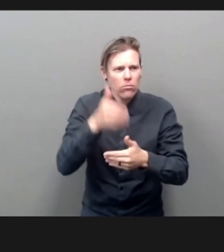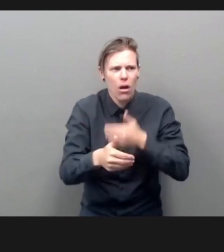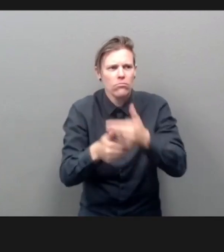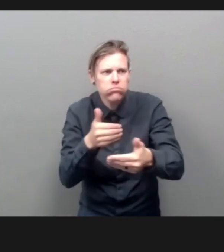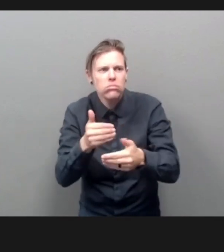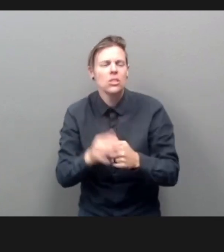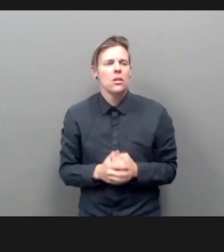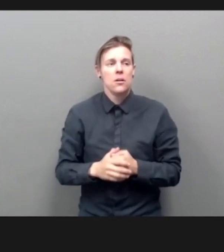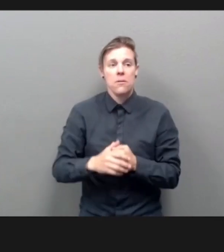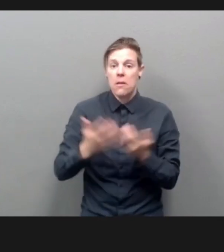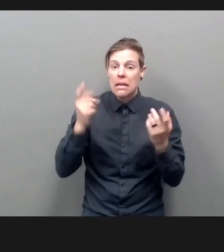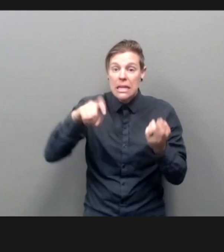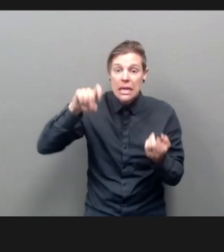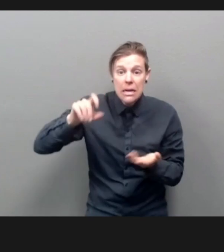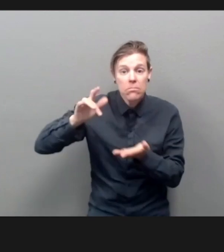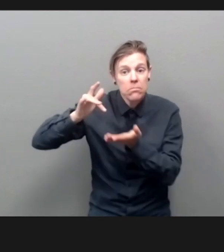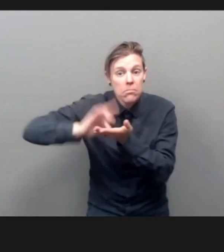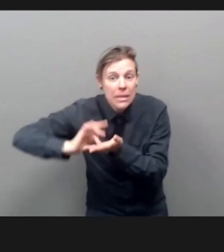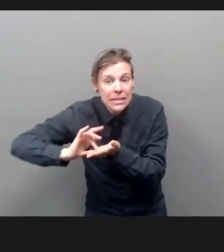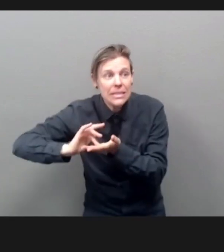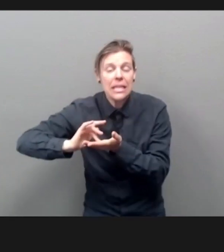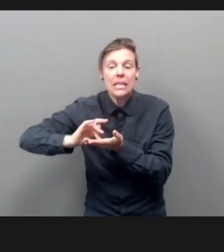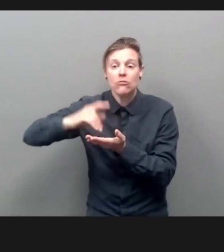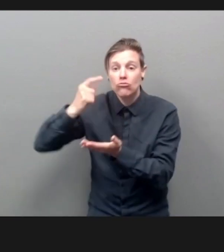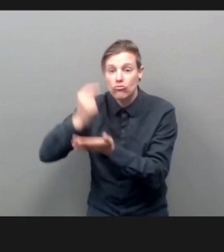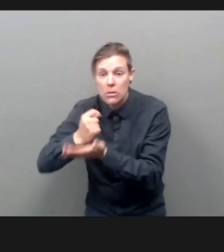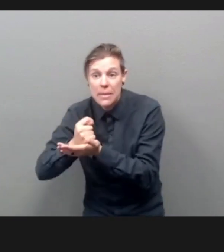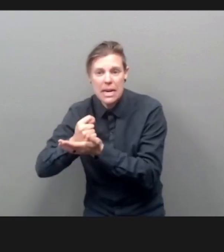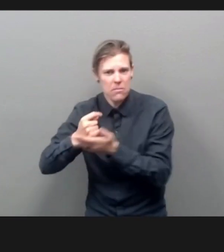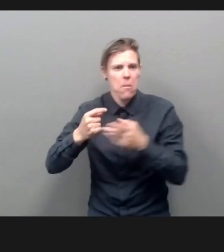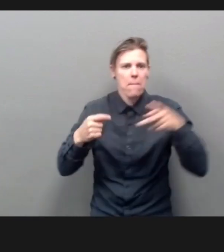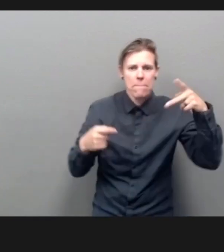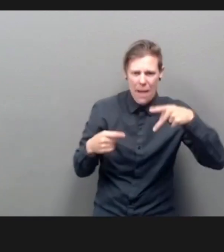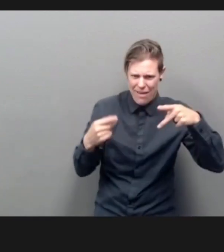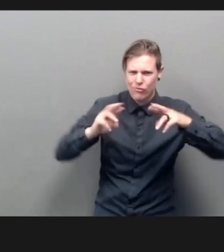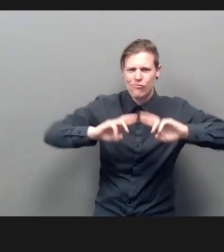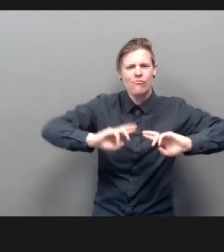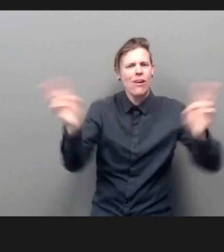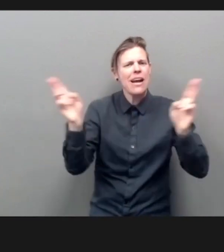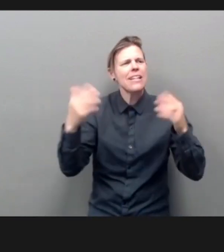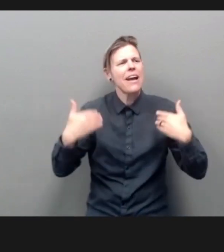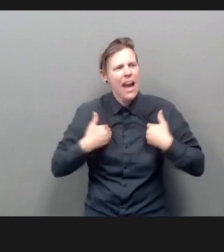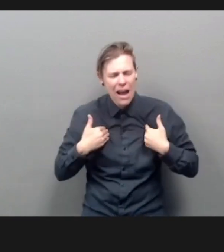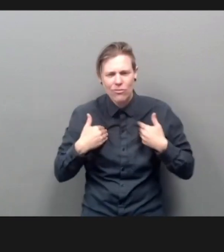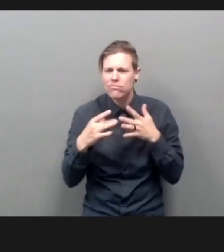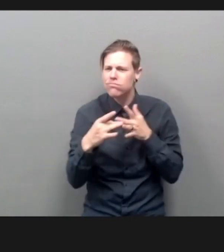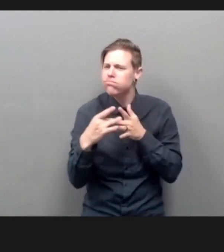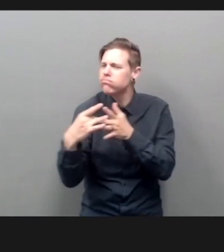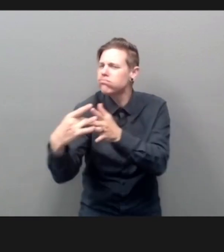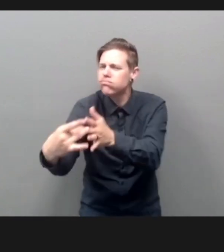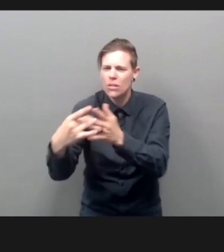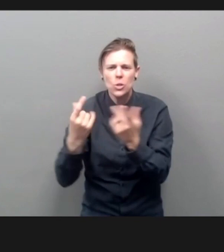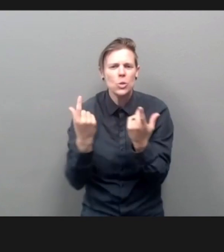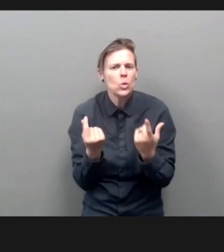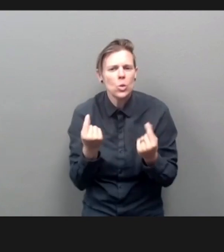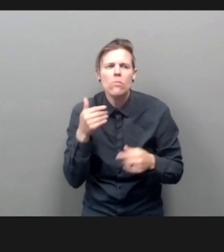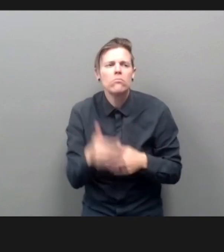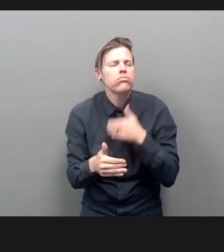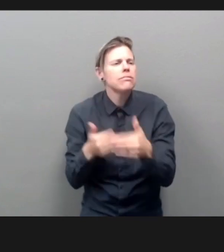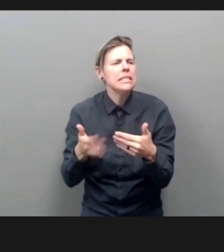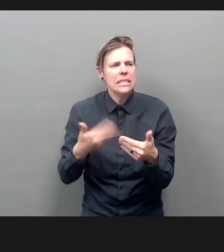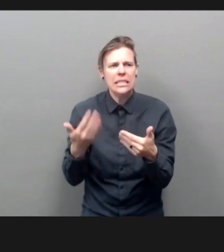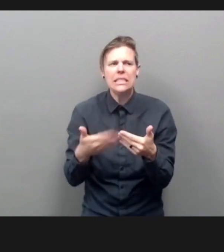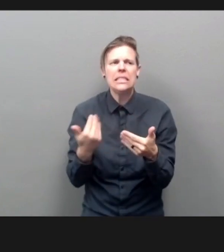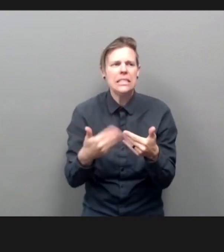Pfizer's already having that evaluated by the FDA, but also what kind of a vaccine regimen should we be